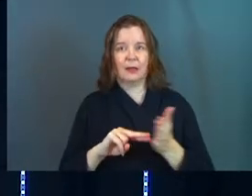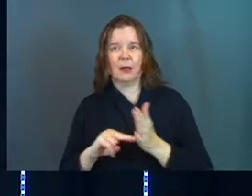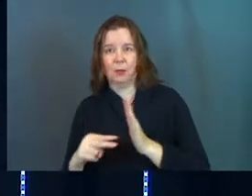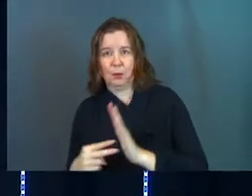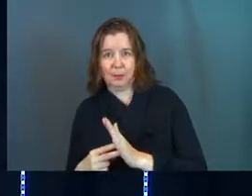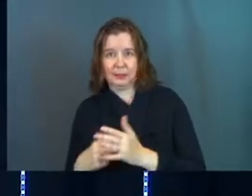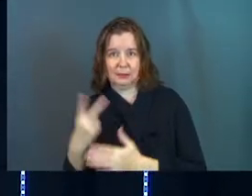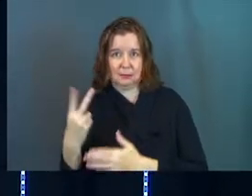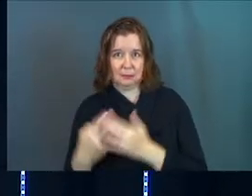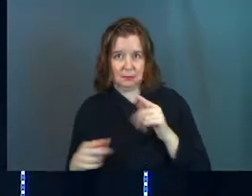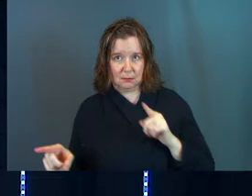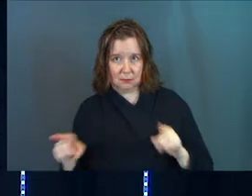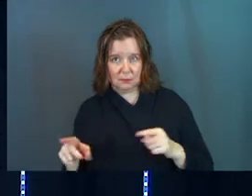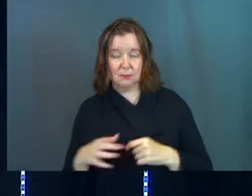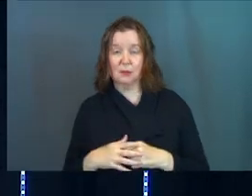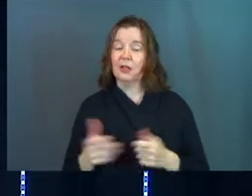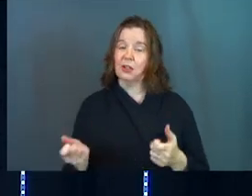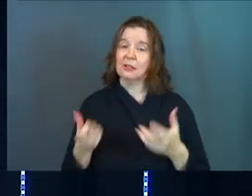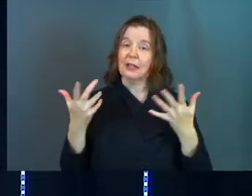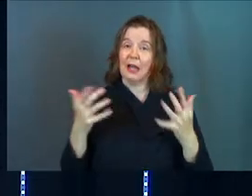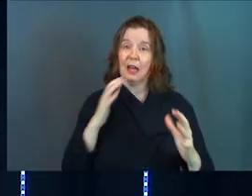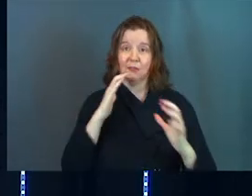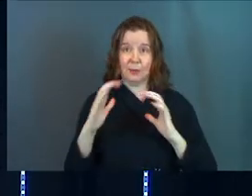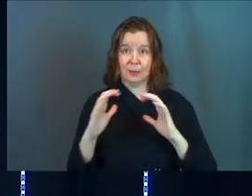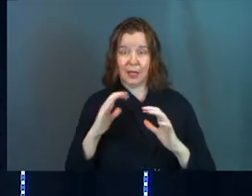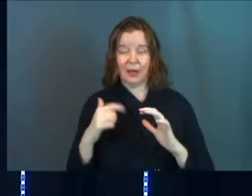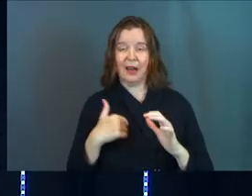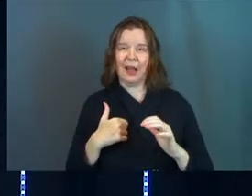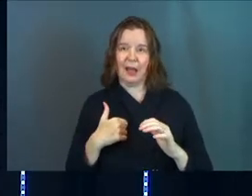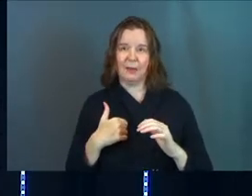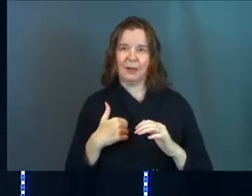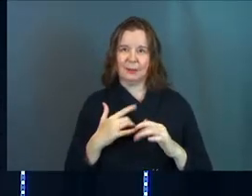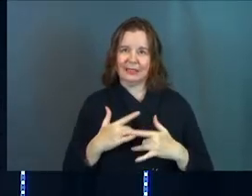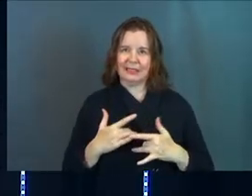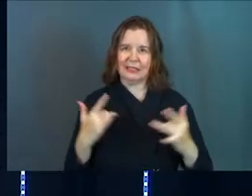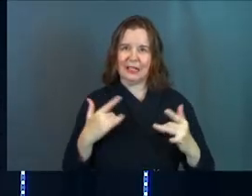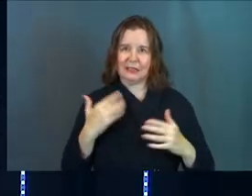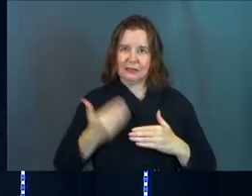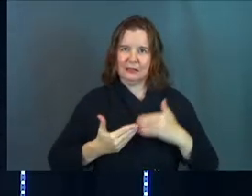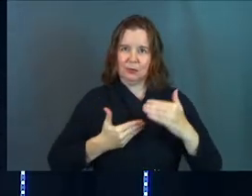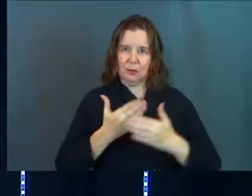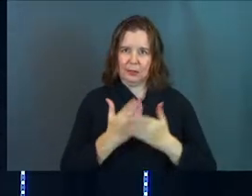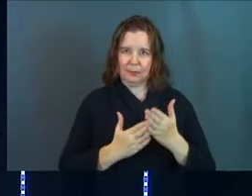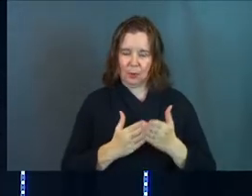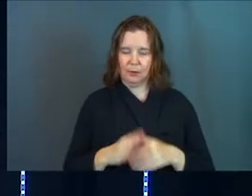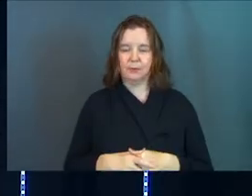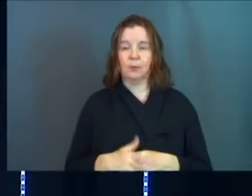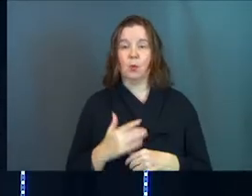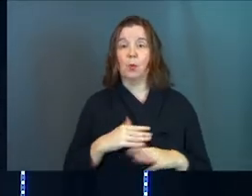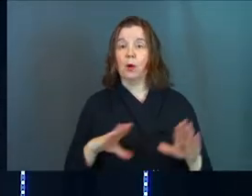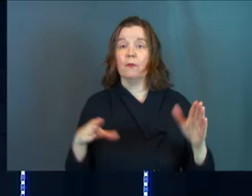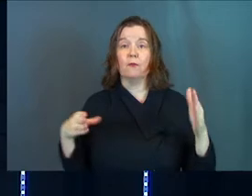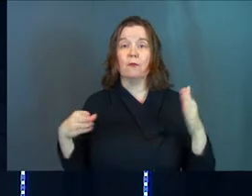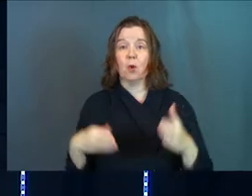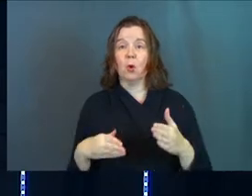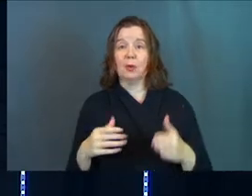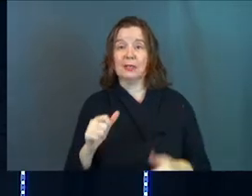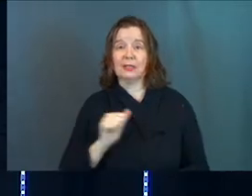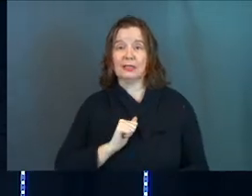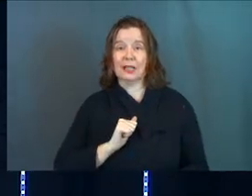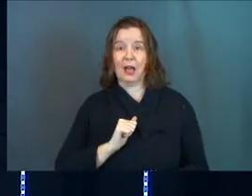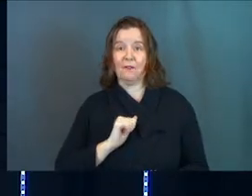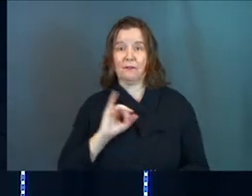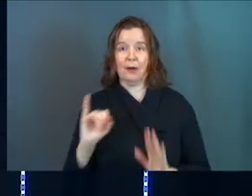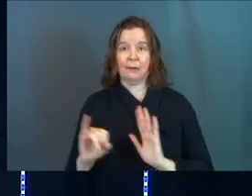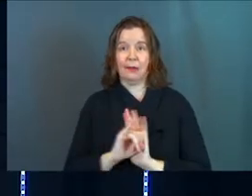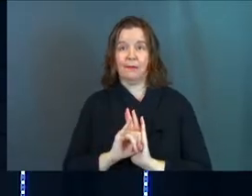purpose. There's a lot of communication, and I'm going to walk sensitively through this spot, where folks